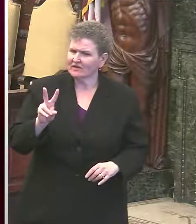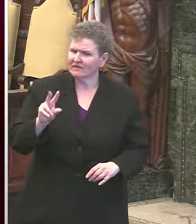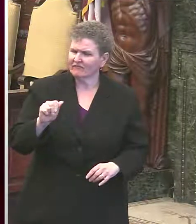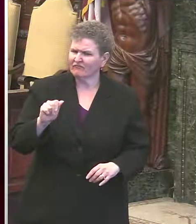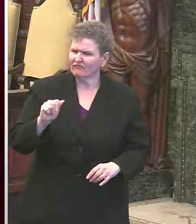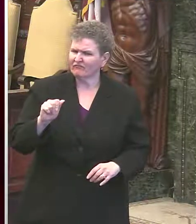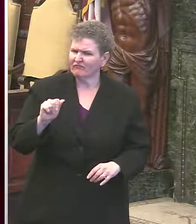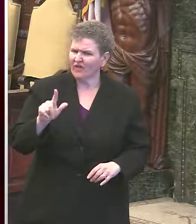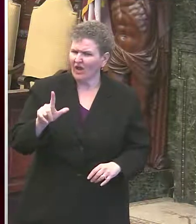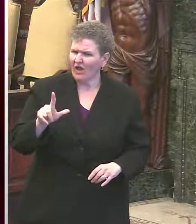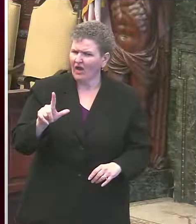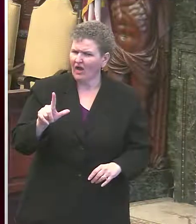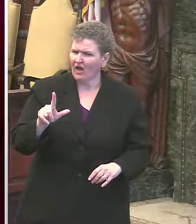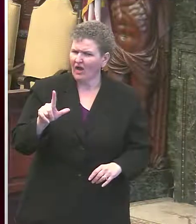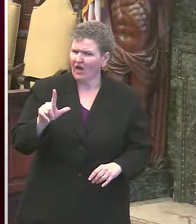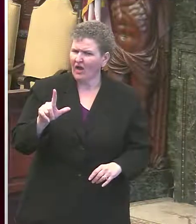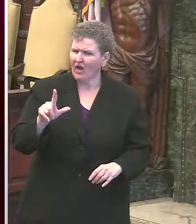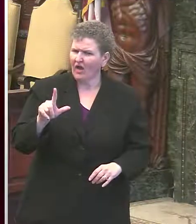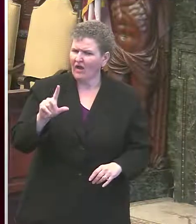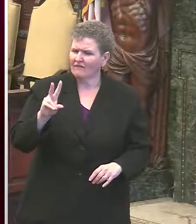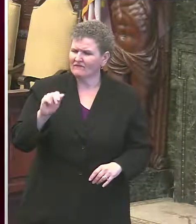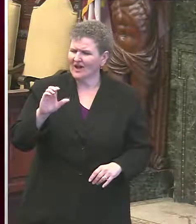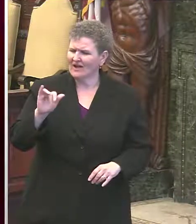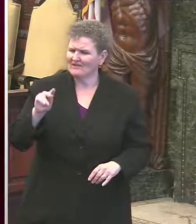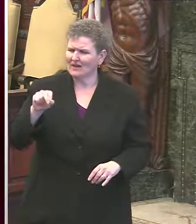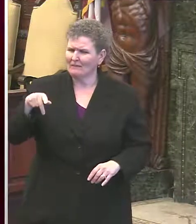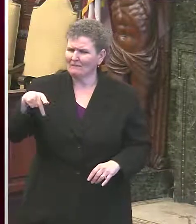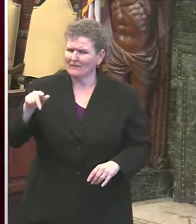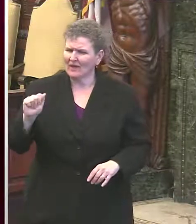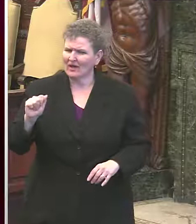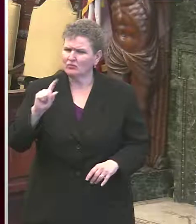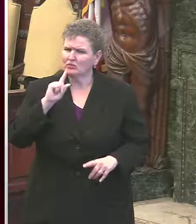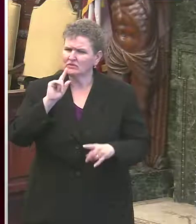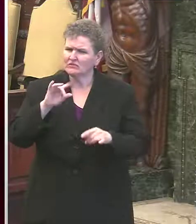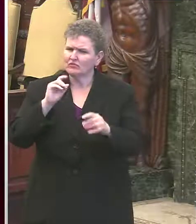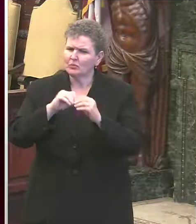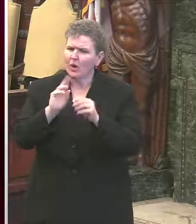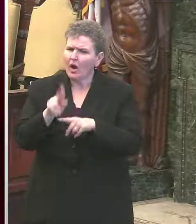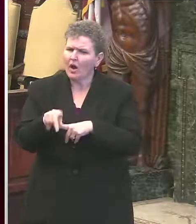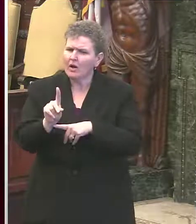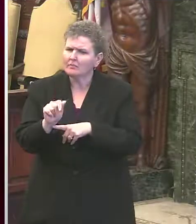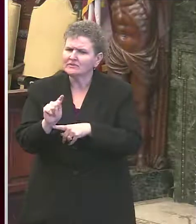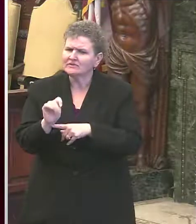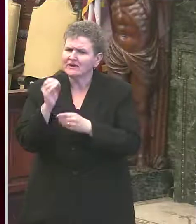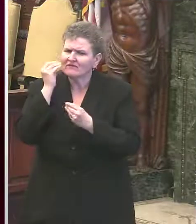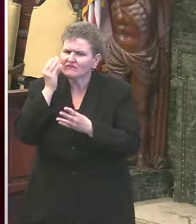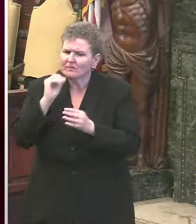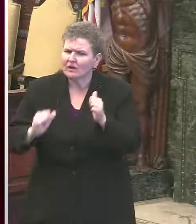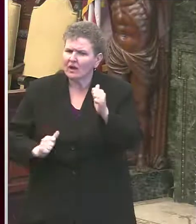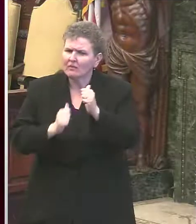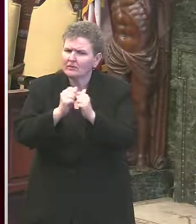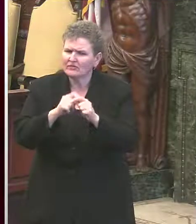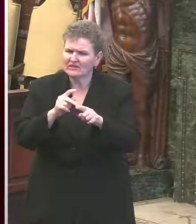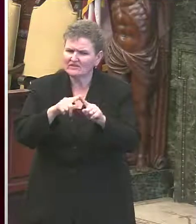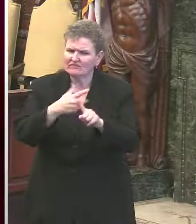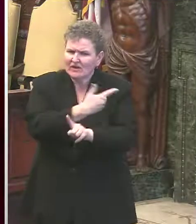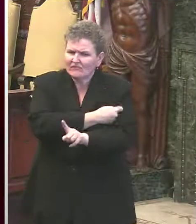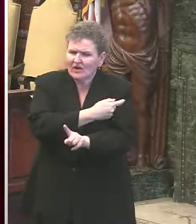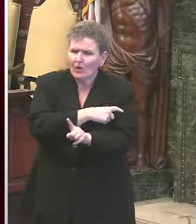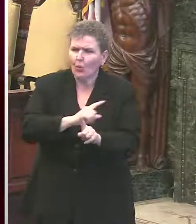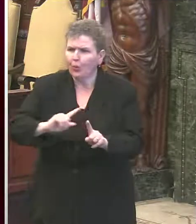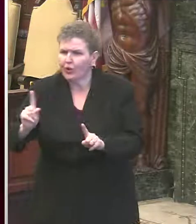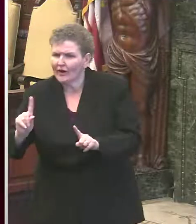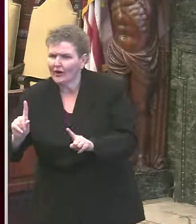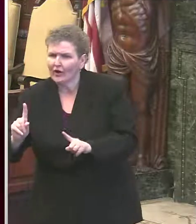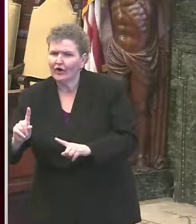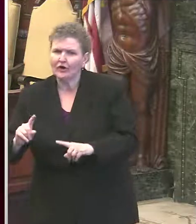the state by county and provides like real-time updates on where vaccine doses are available? And if you have heard of